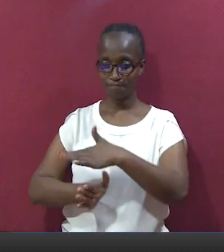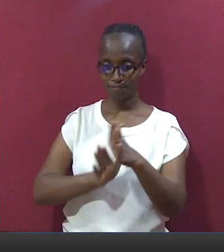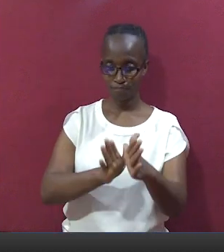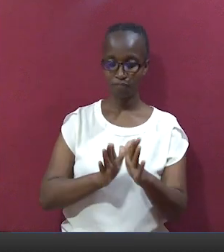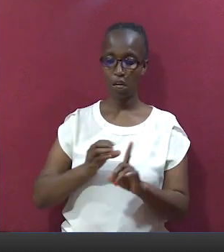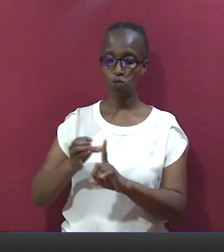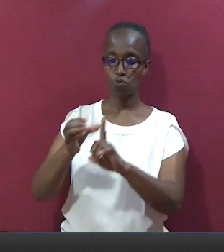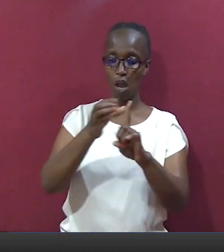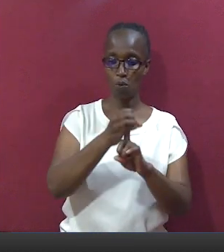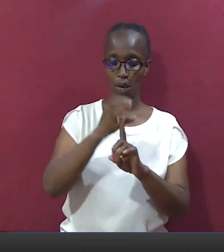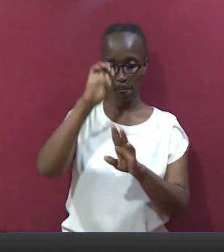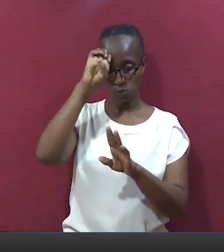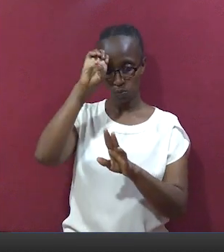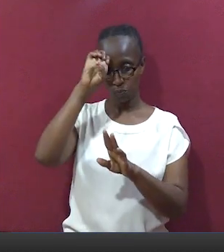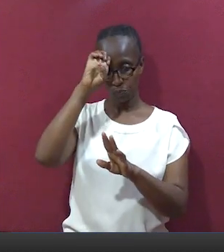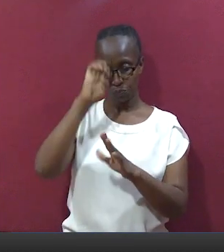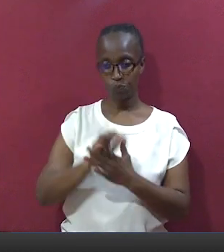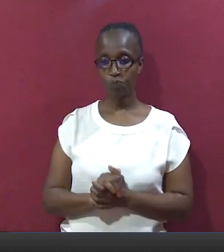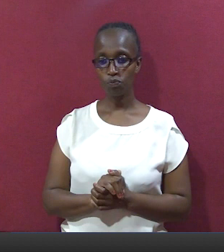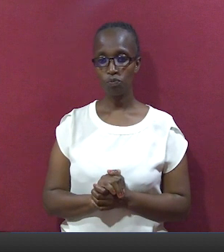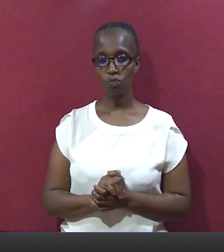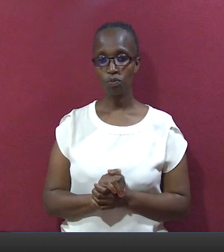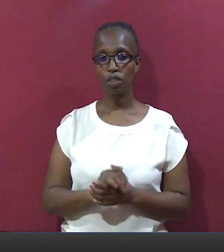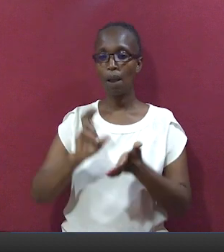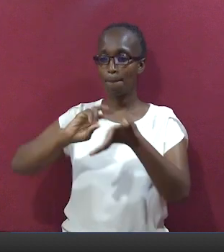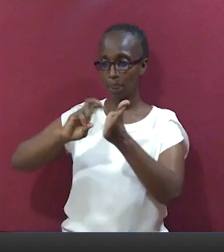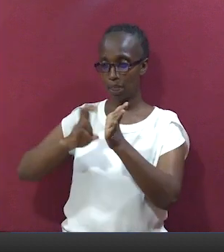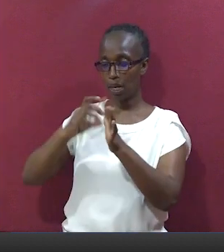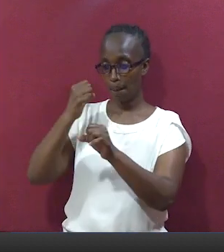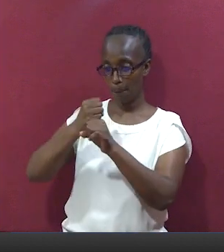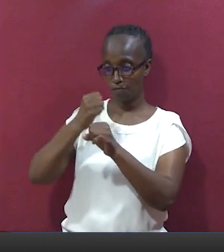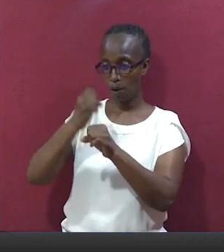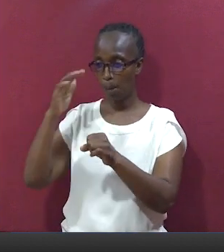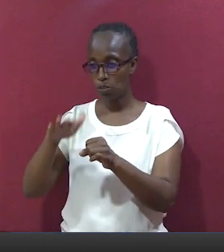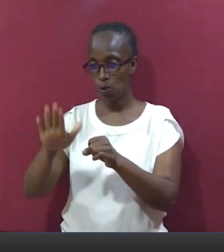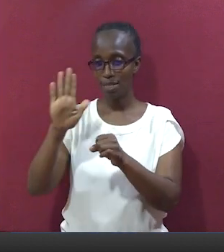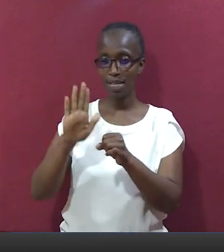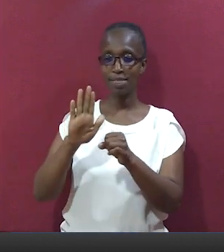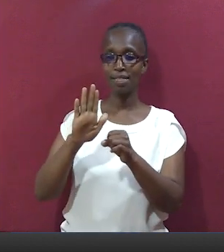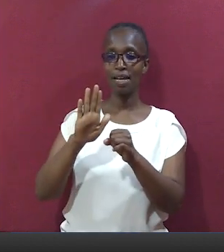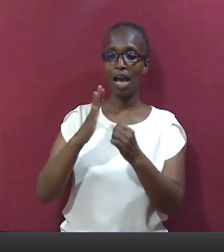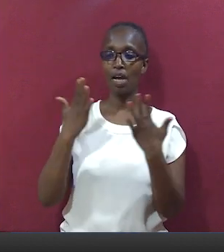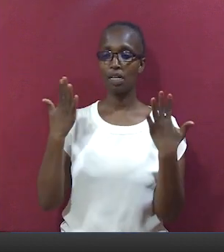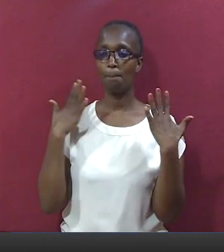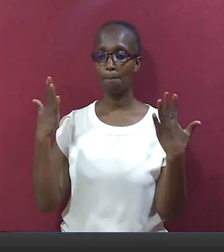to acquire education. Your performance at the Mary